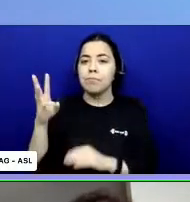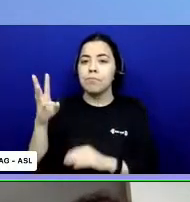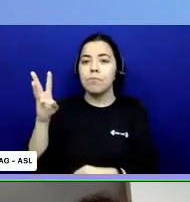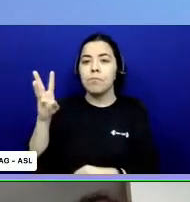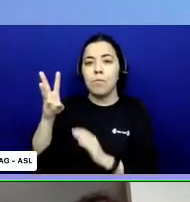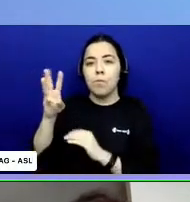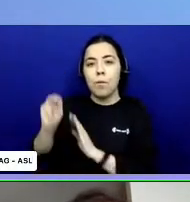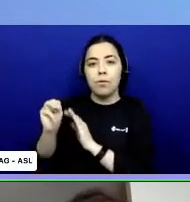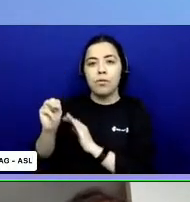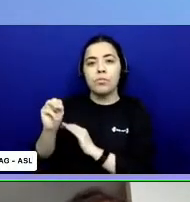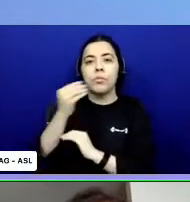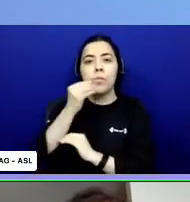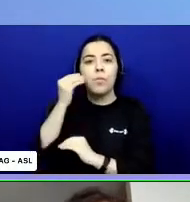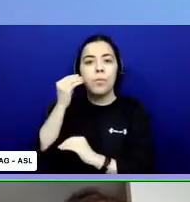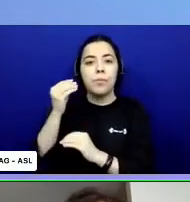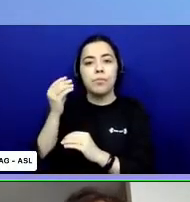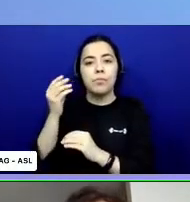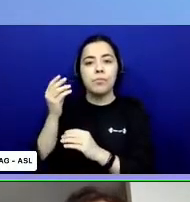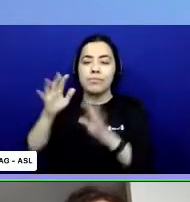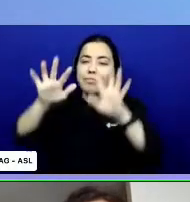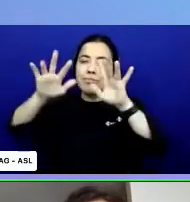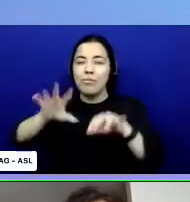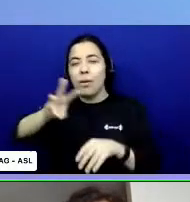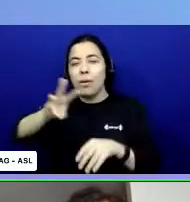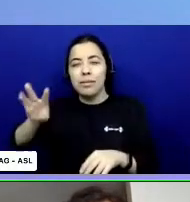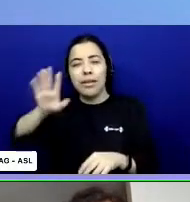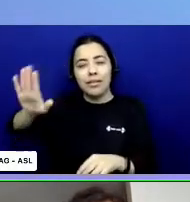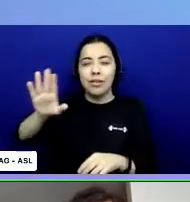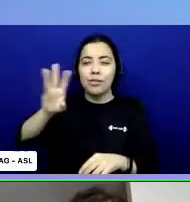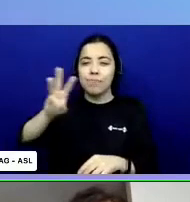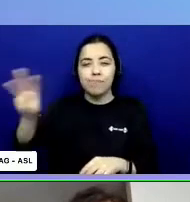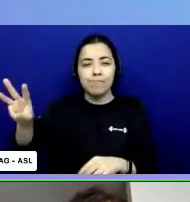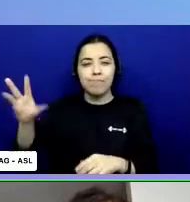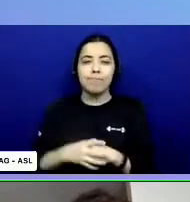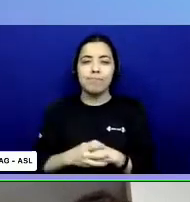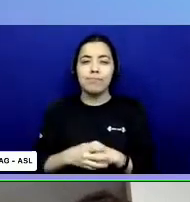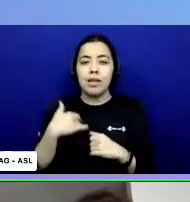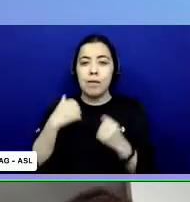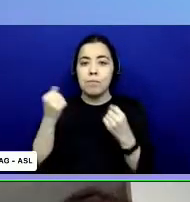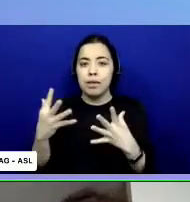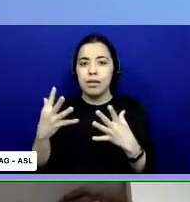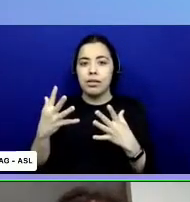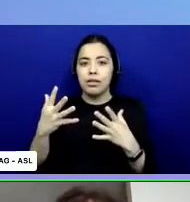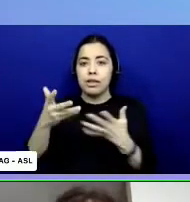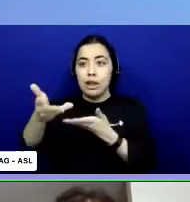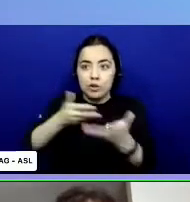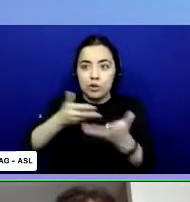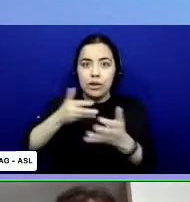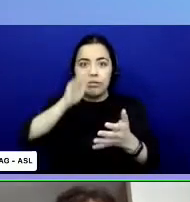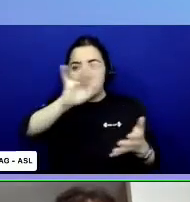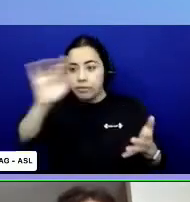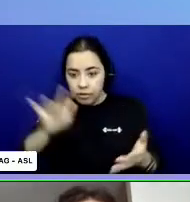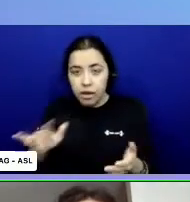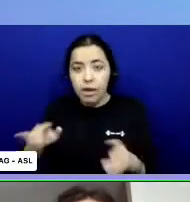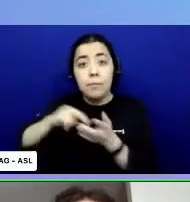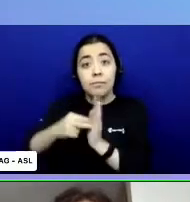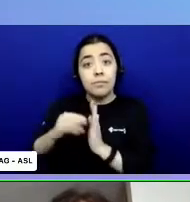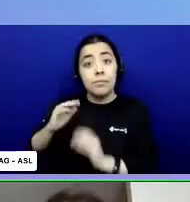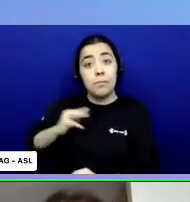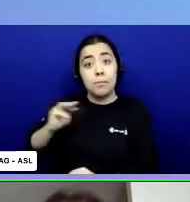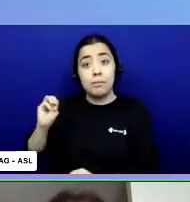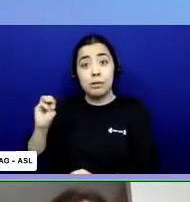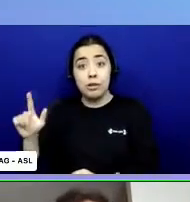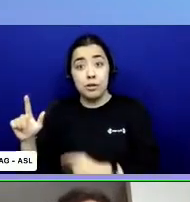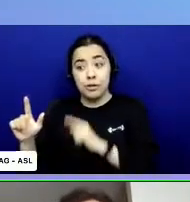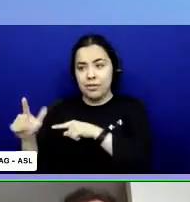point out that there are many, many, many different interactive and structural components on this page, and our machine learning has basically identified all of